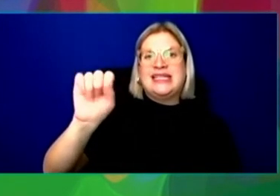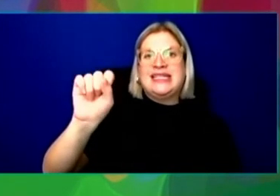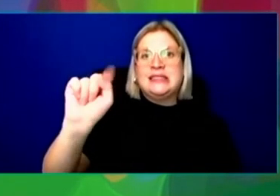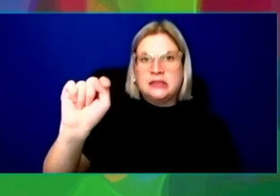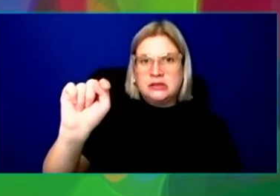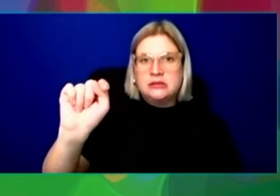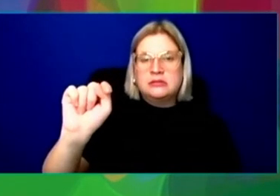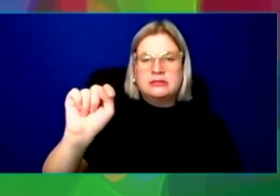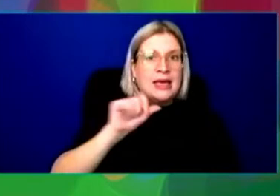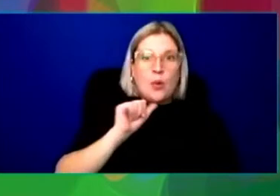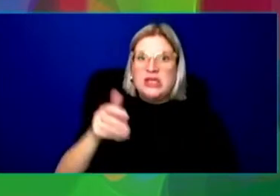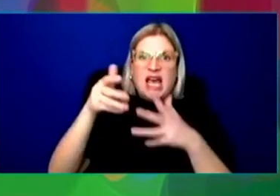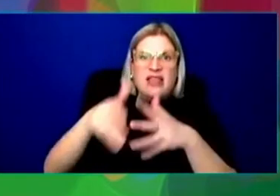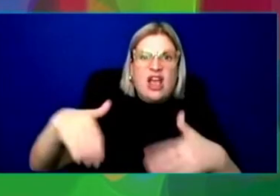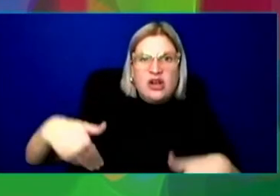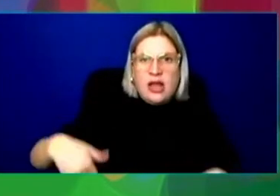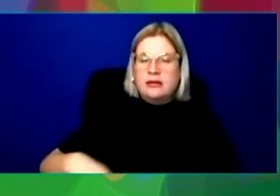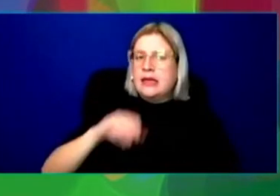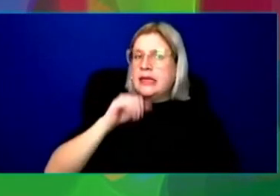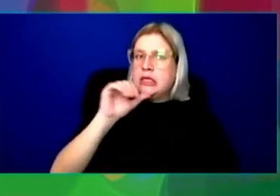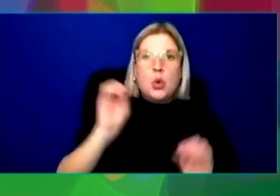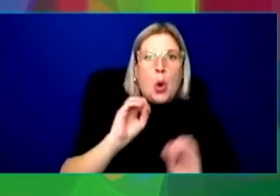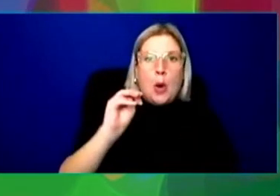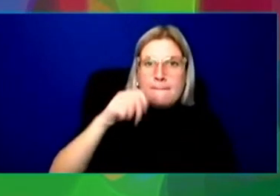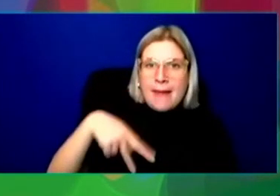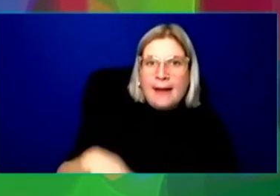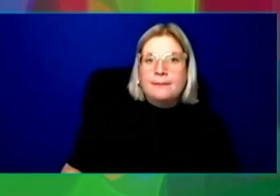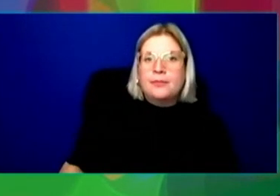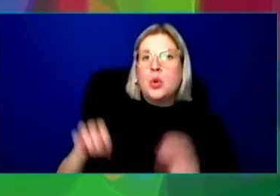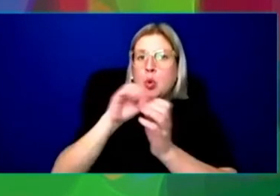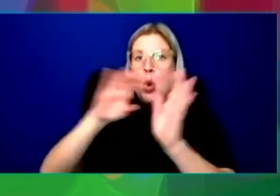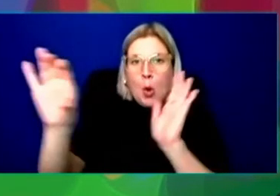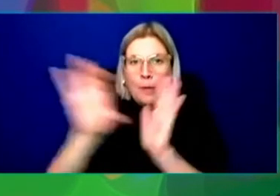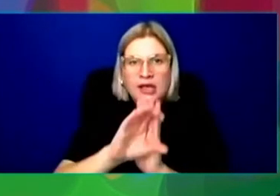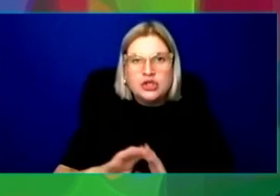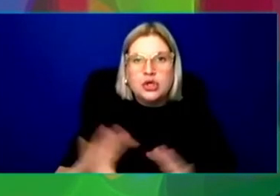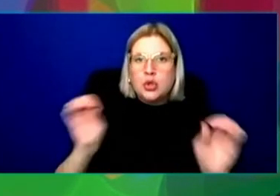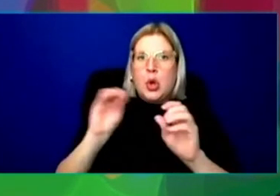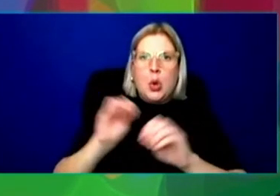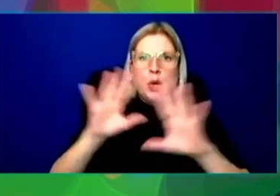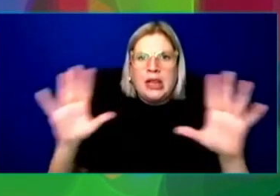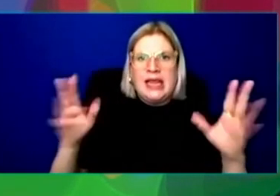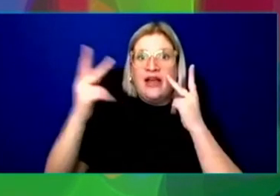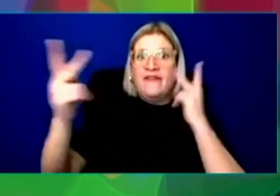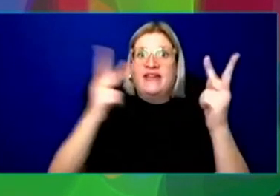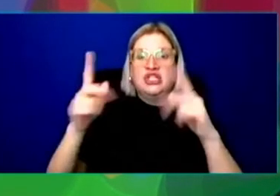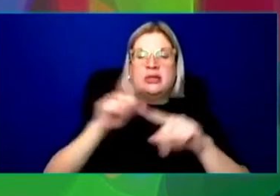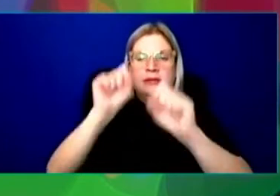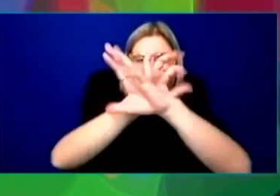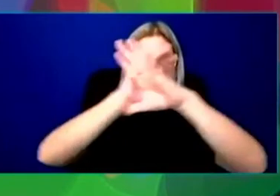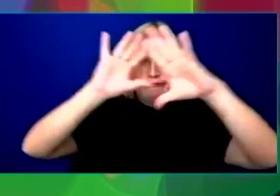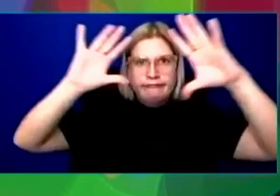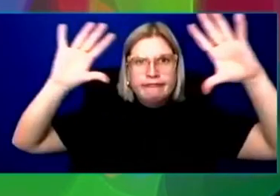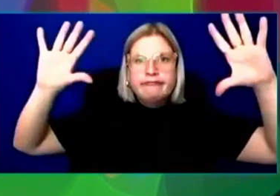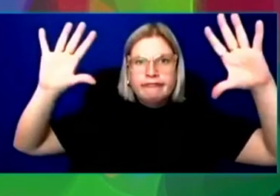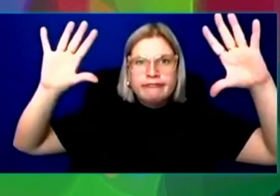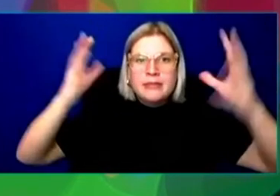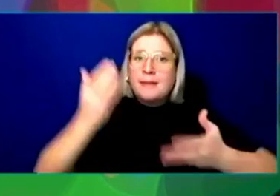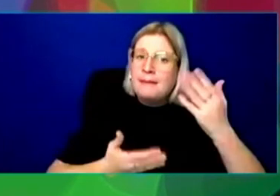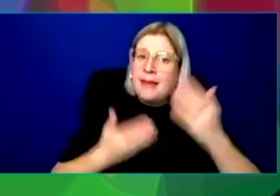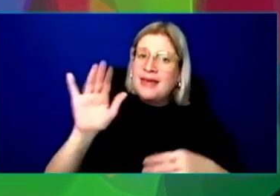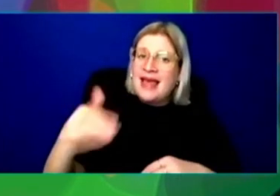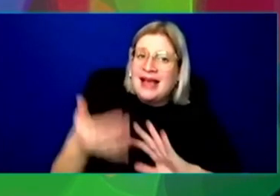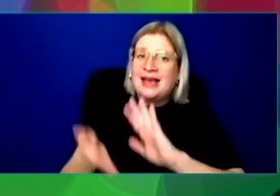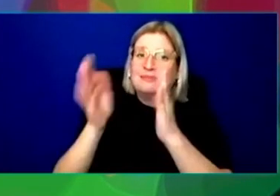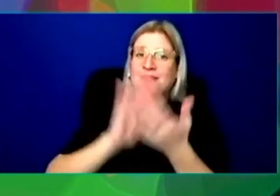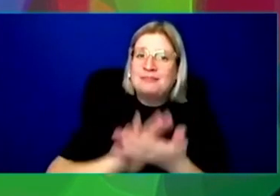It's not on your MapQuest. We haven't gotten there yet. It's still a imaginative space. And maybe we can comic book it into